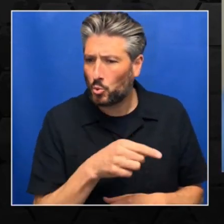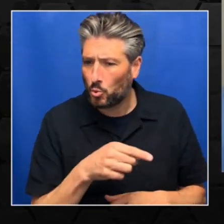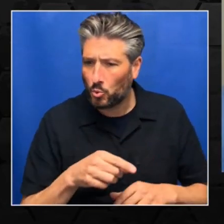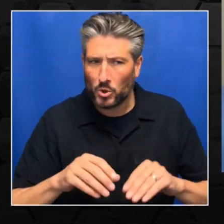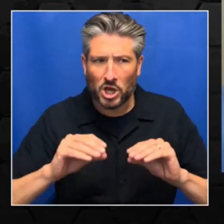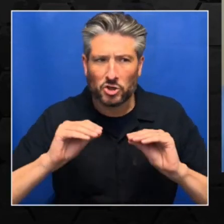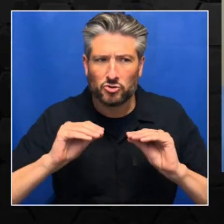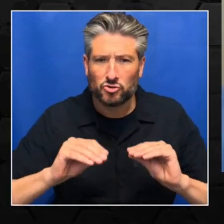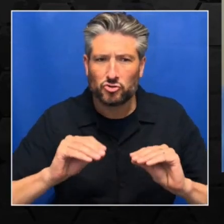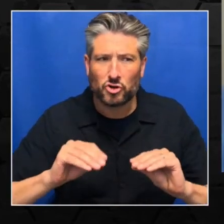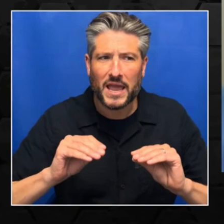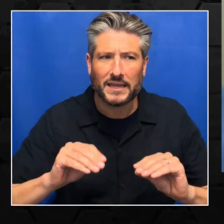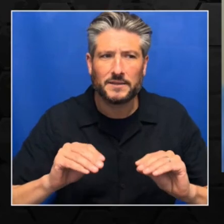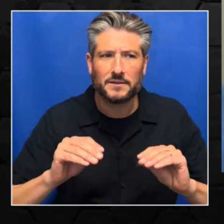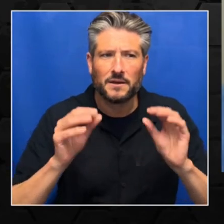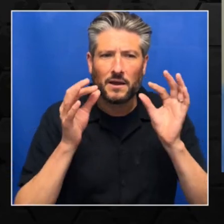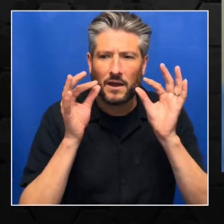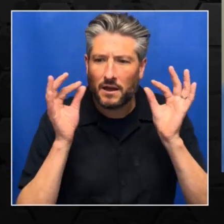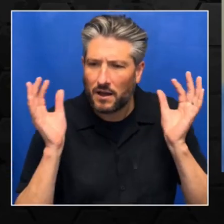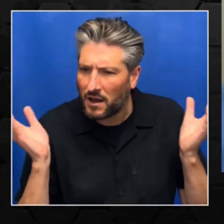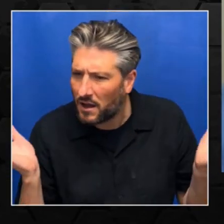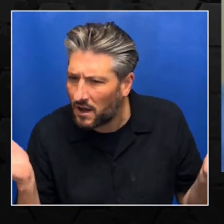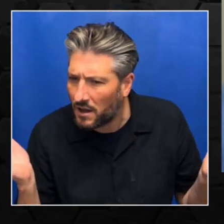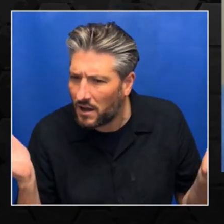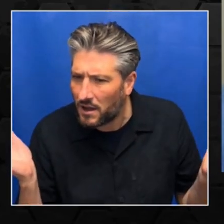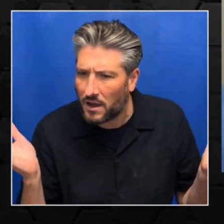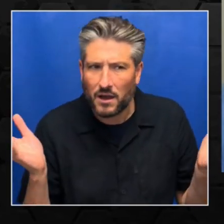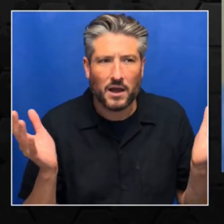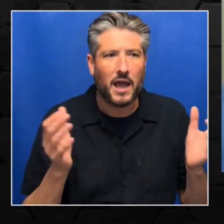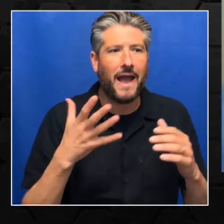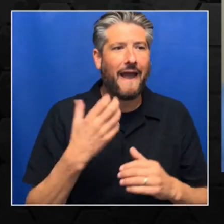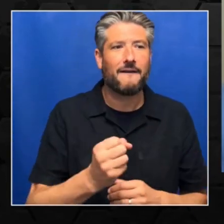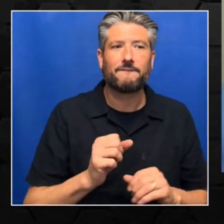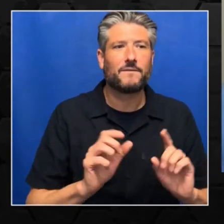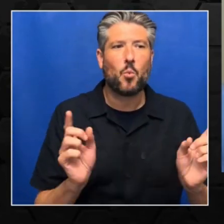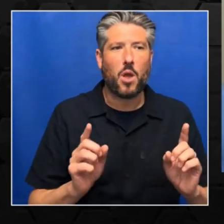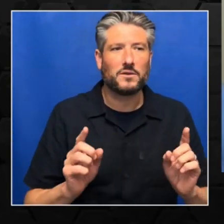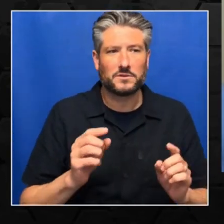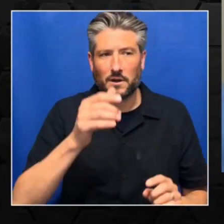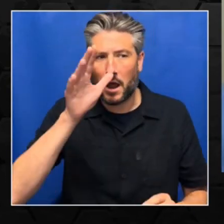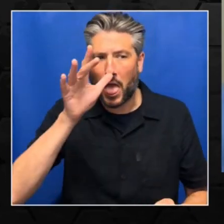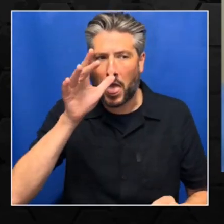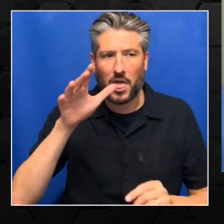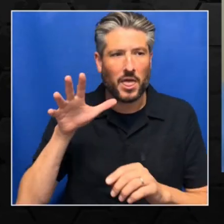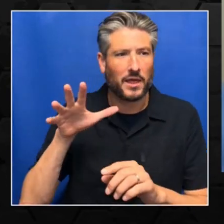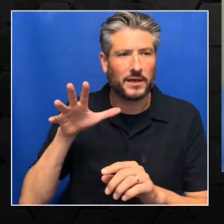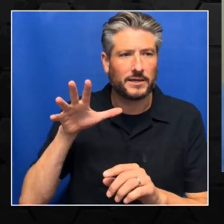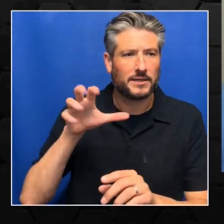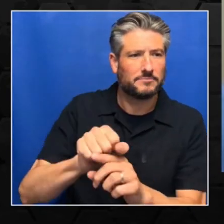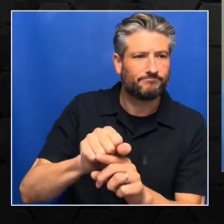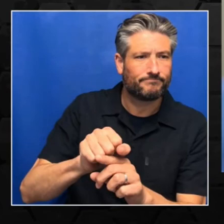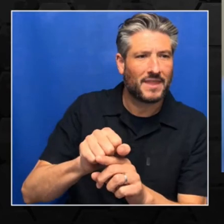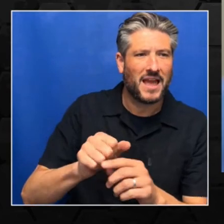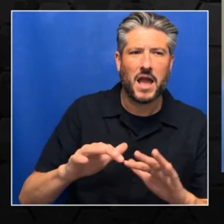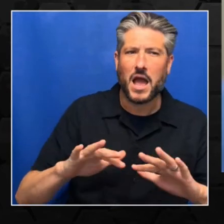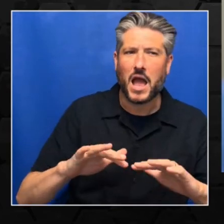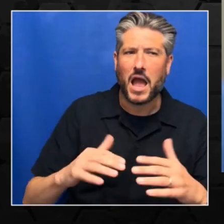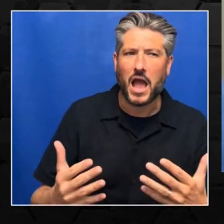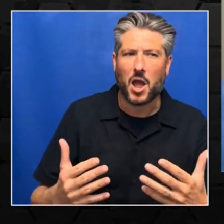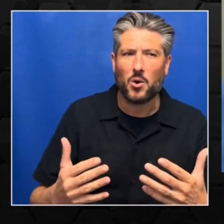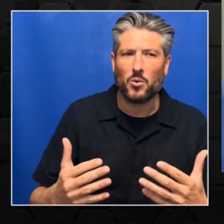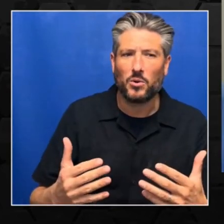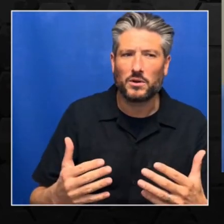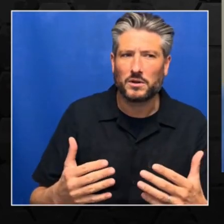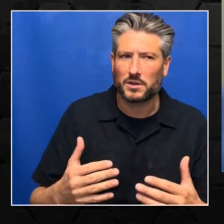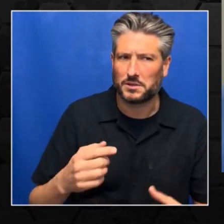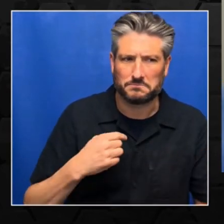right? I don't know if it's about this session. Okay. But never mind. Never mind. Maybe something I missed